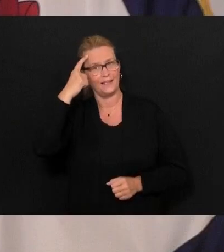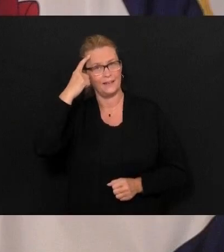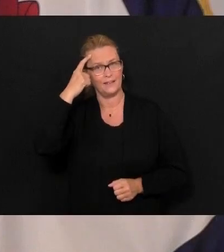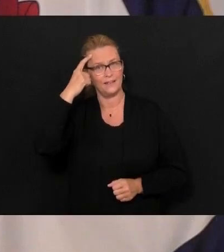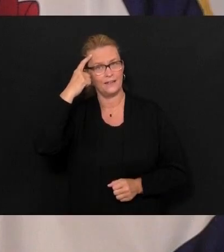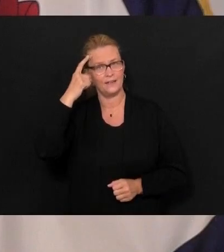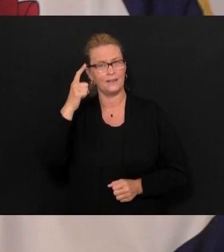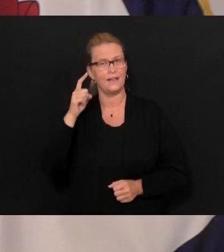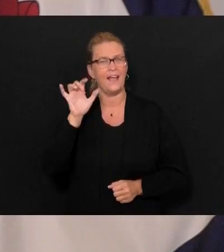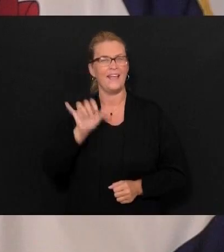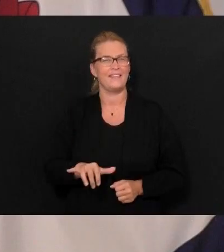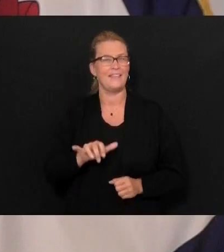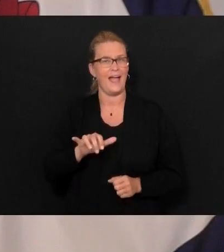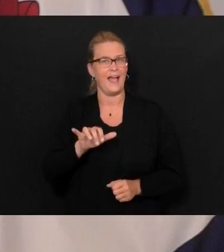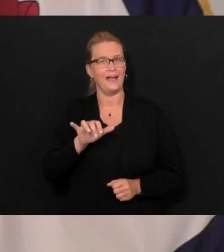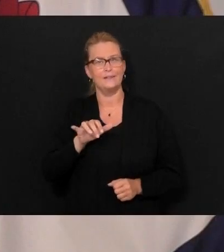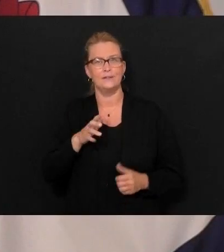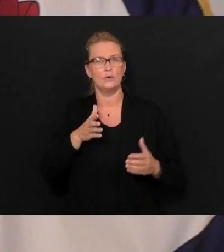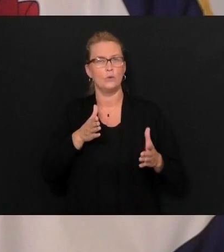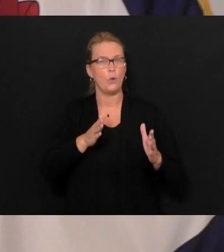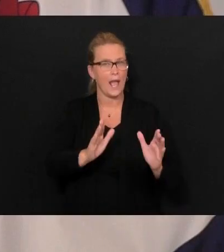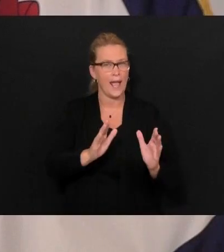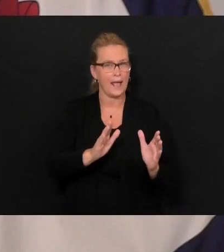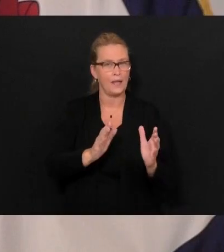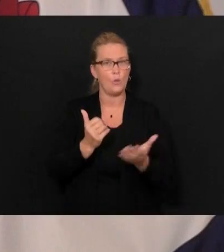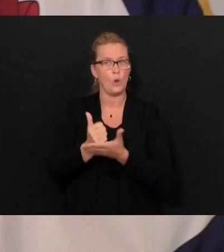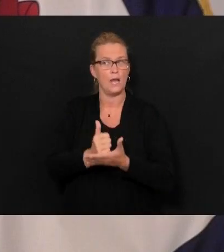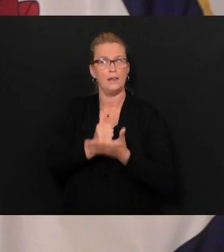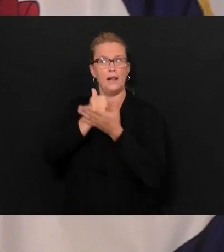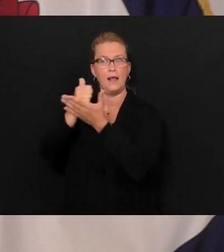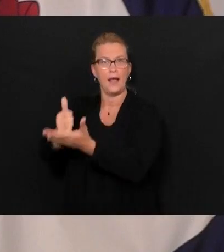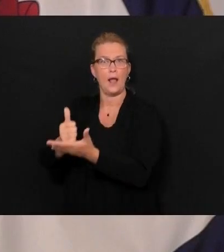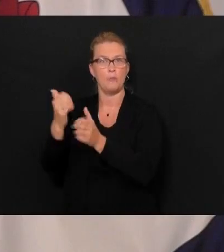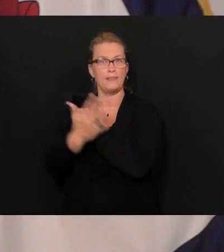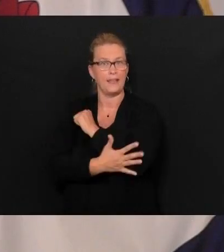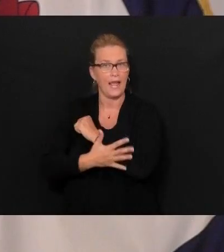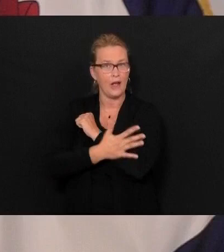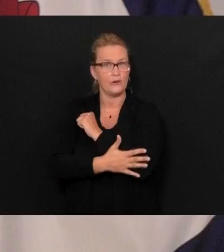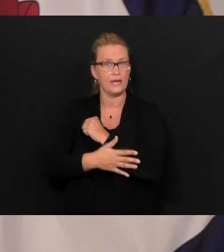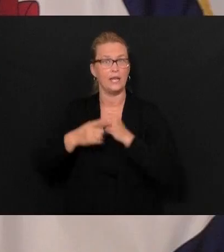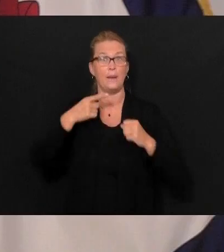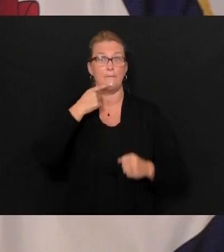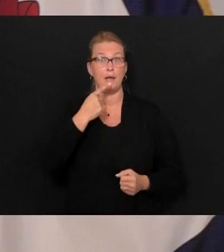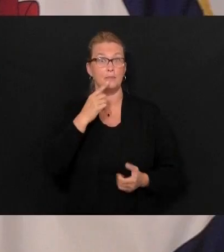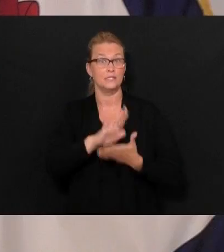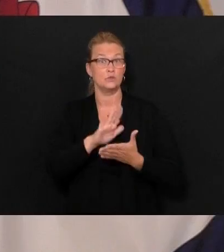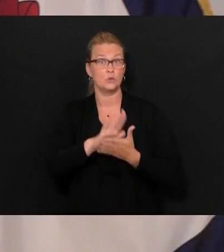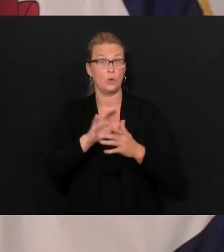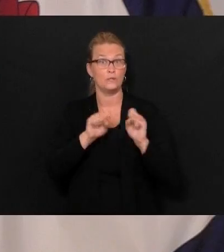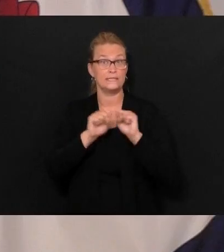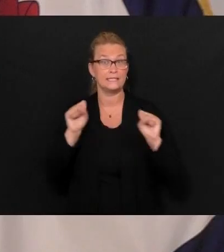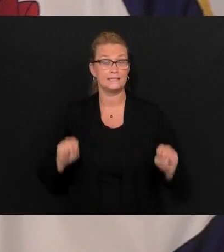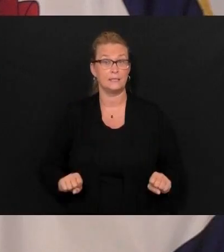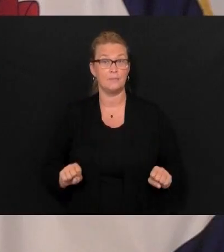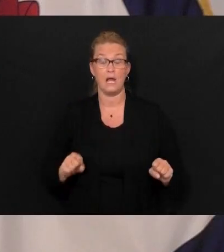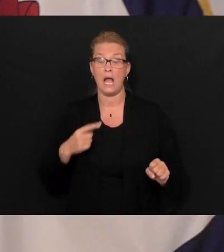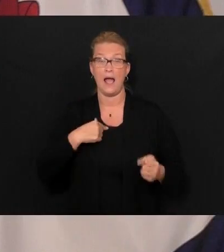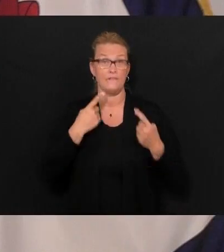a methodology that can help the county. It can help the public school system. Like I said over and